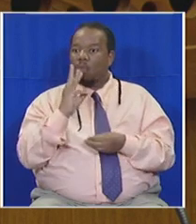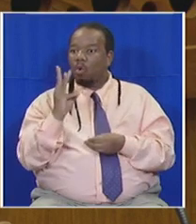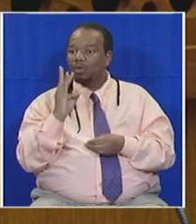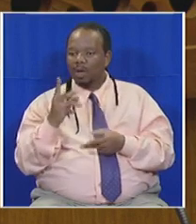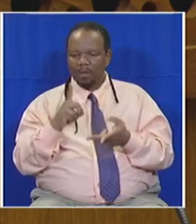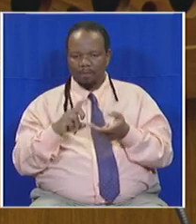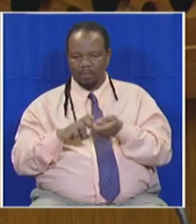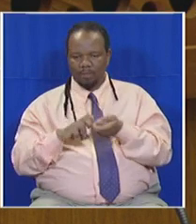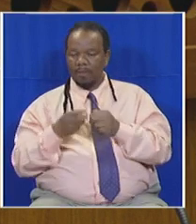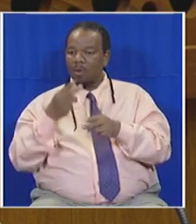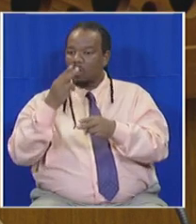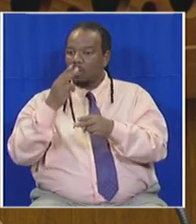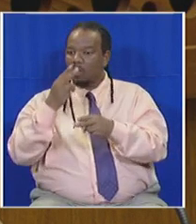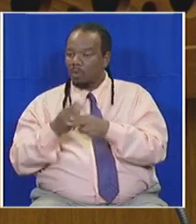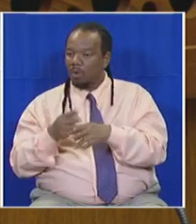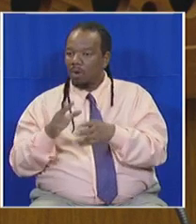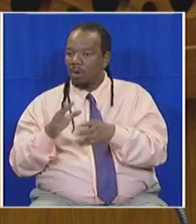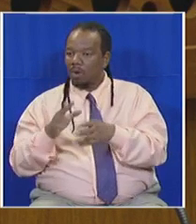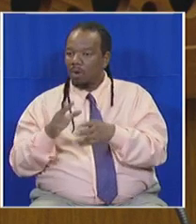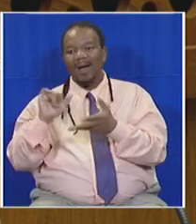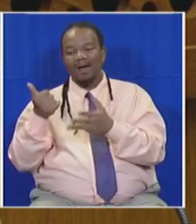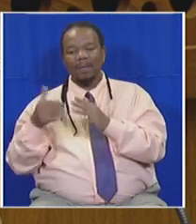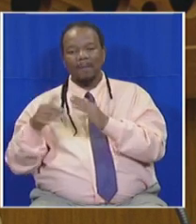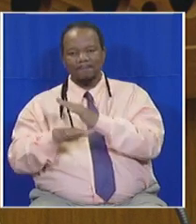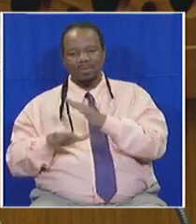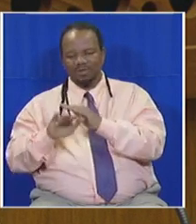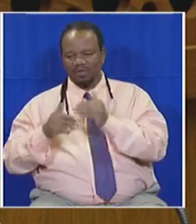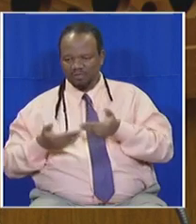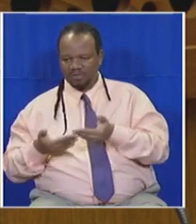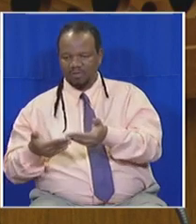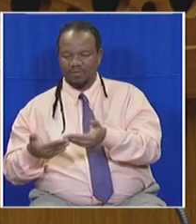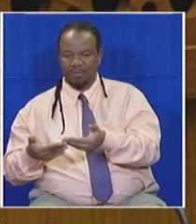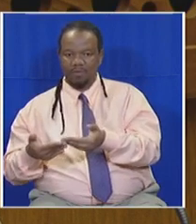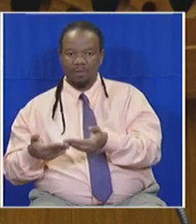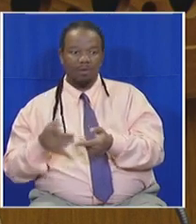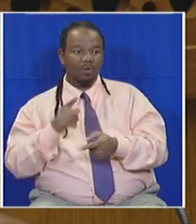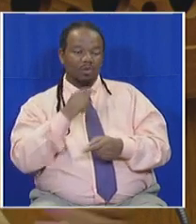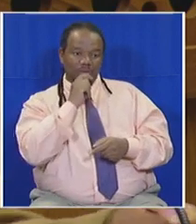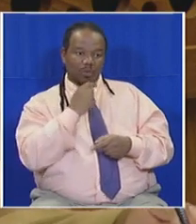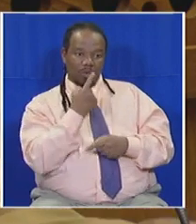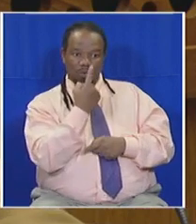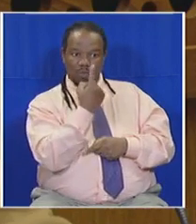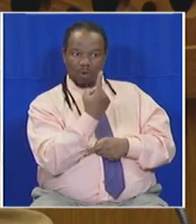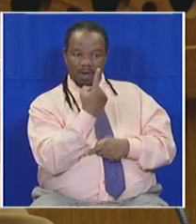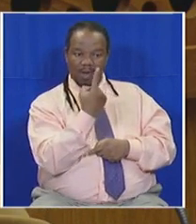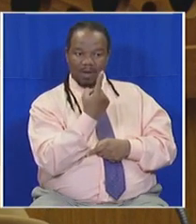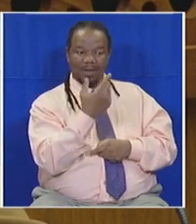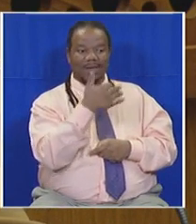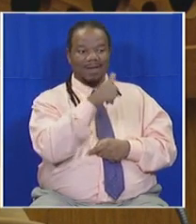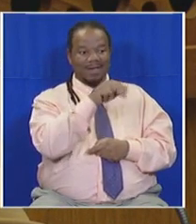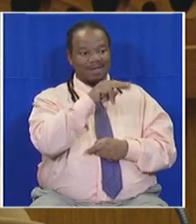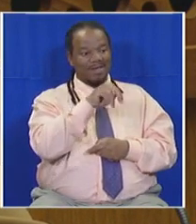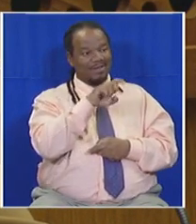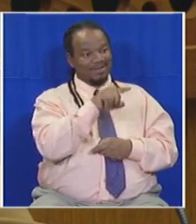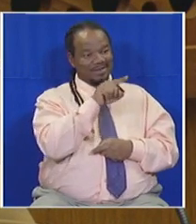other basic services. This shows that it is only the ANC government that is caring for its